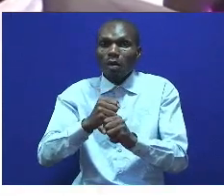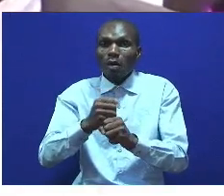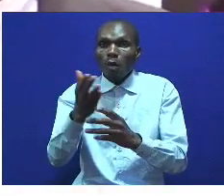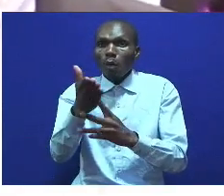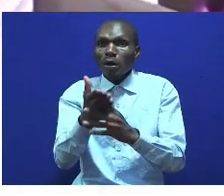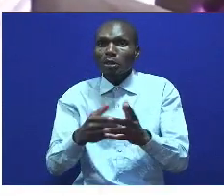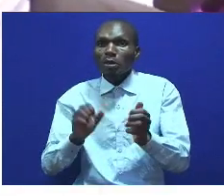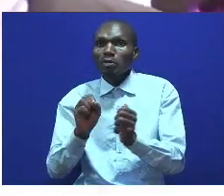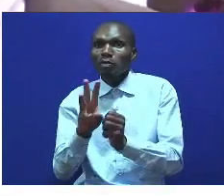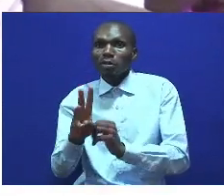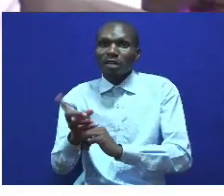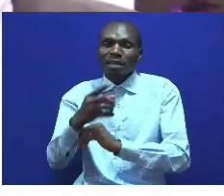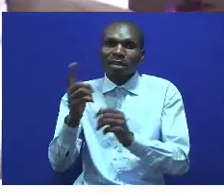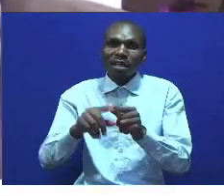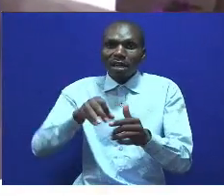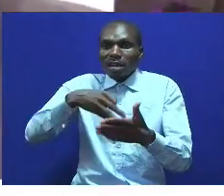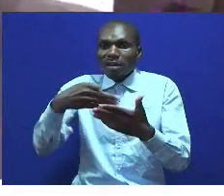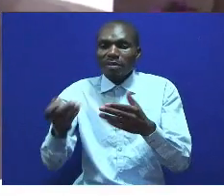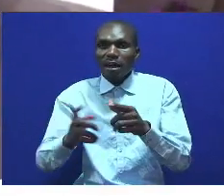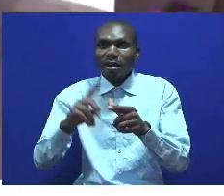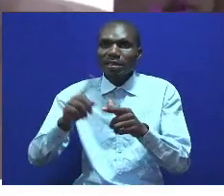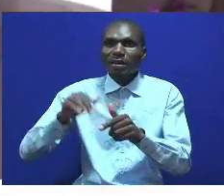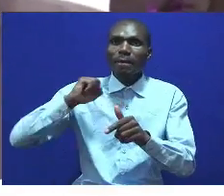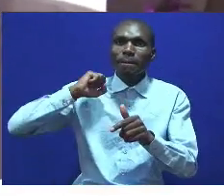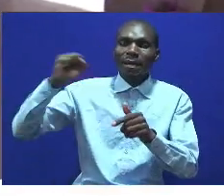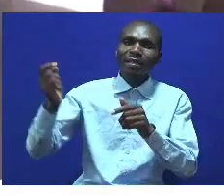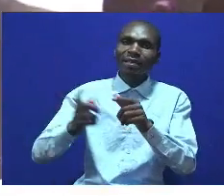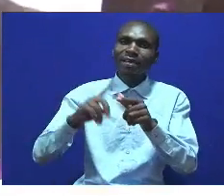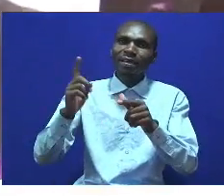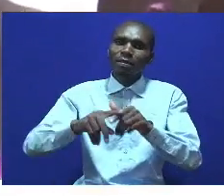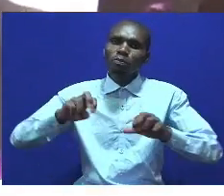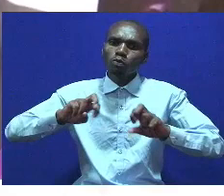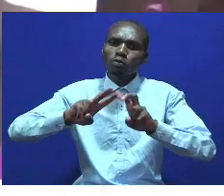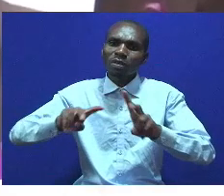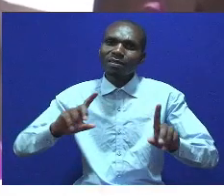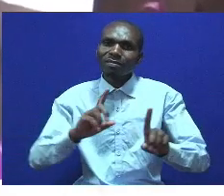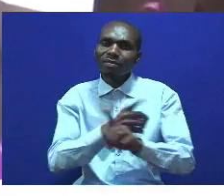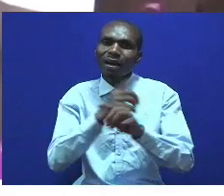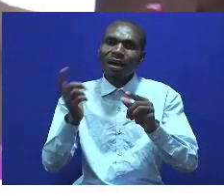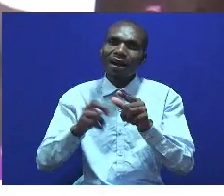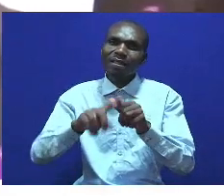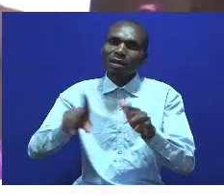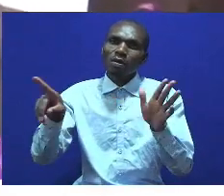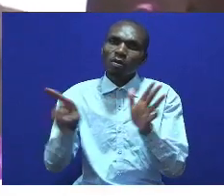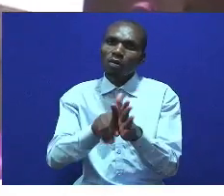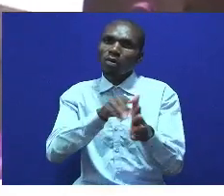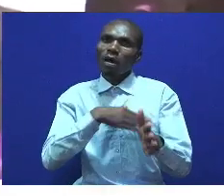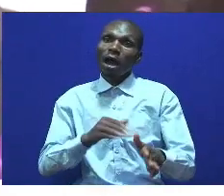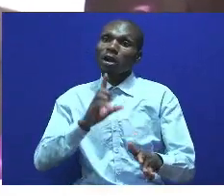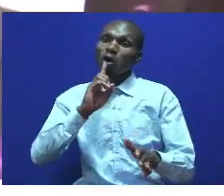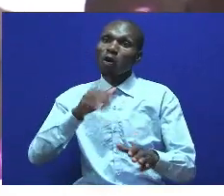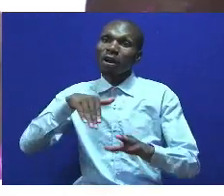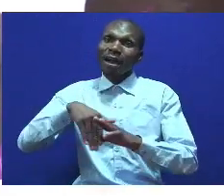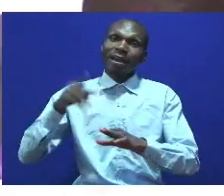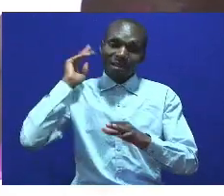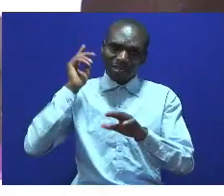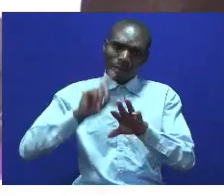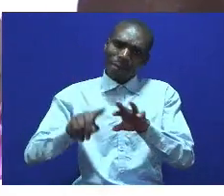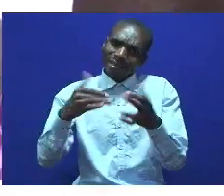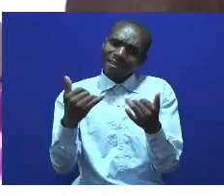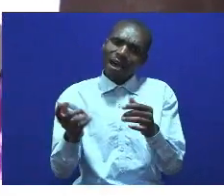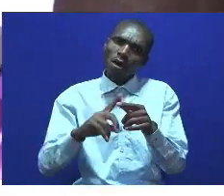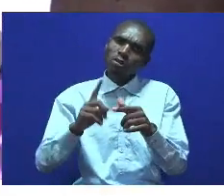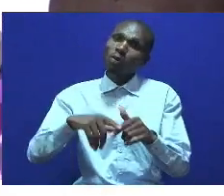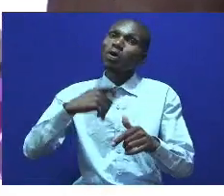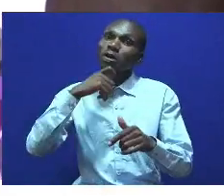days, failing which the party will pursue other avenues to ensure law and order in Kisii. In the meantime, we wish to state